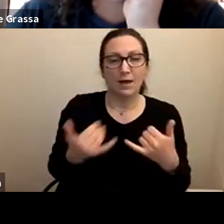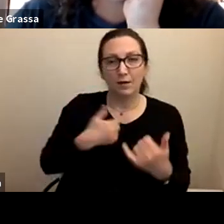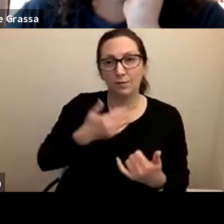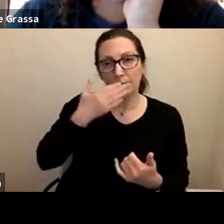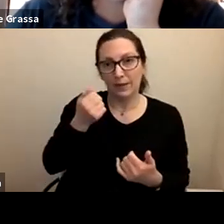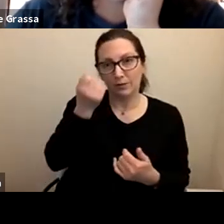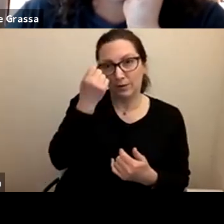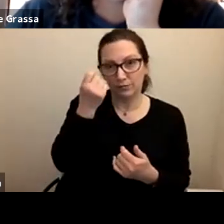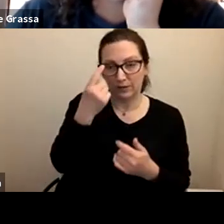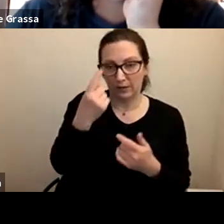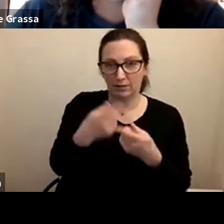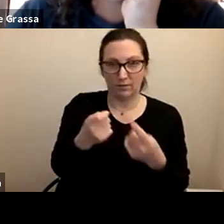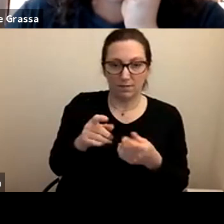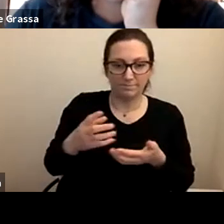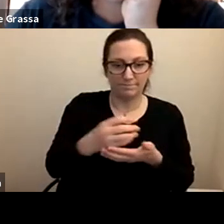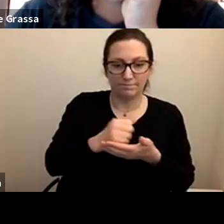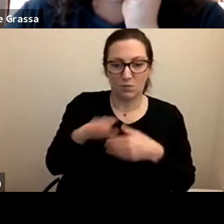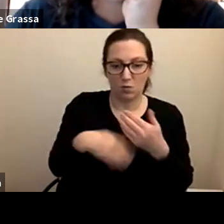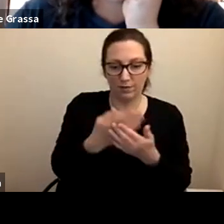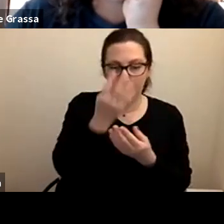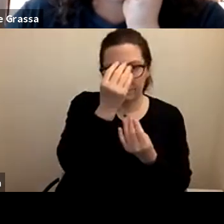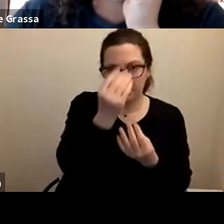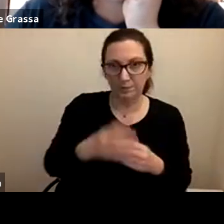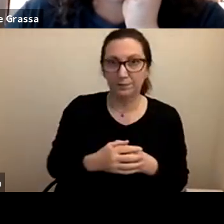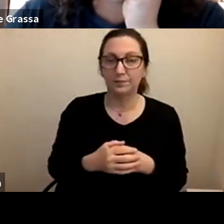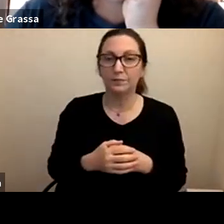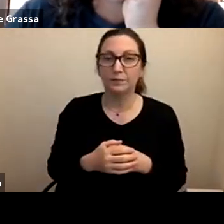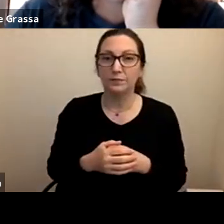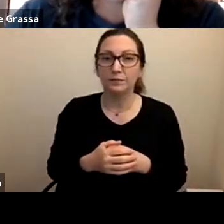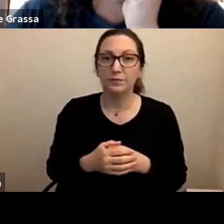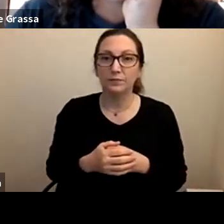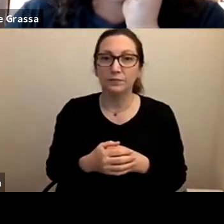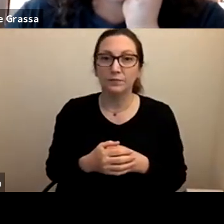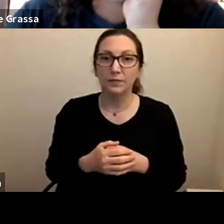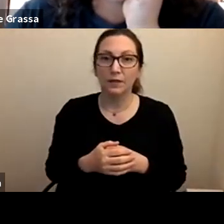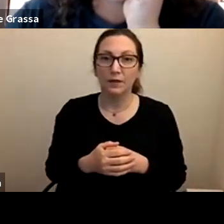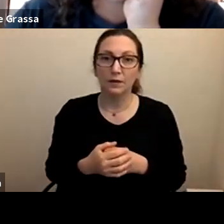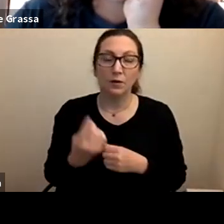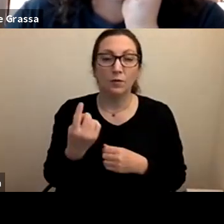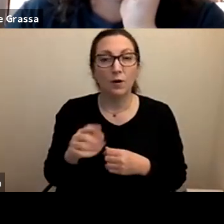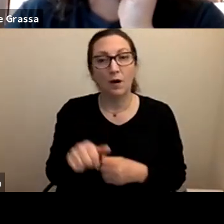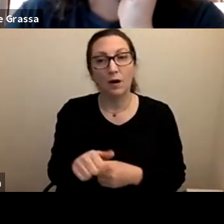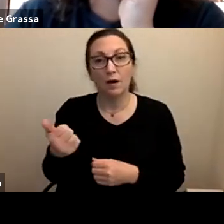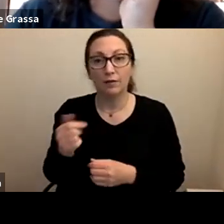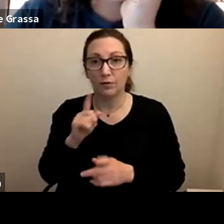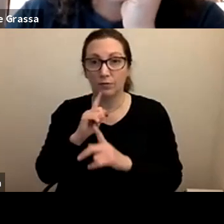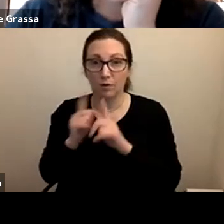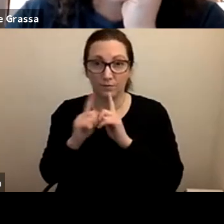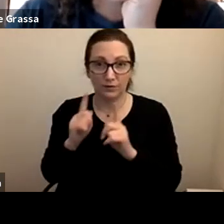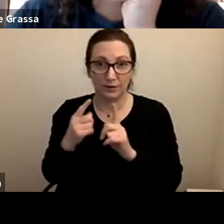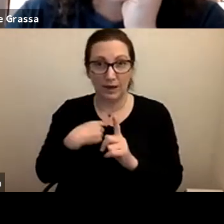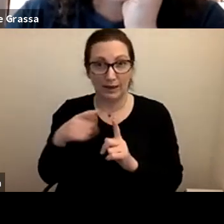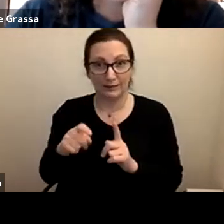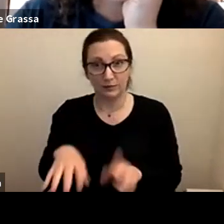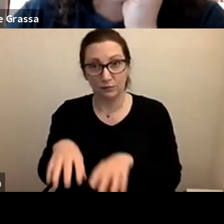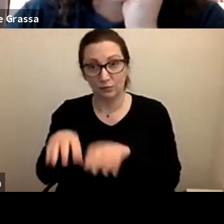what just happened. And I think for me, the one other conversation that I need to have, and it can probably